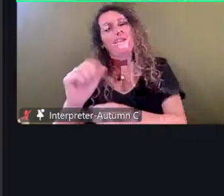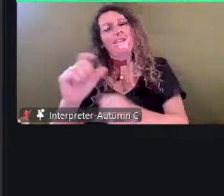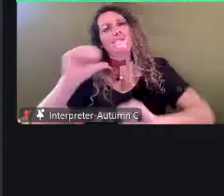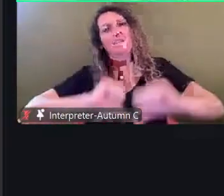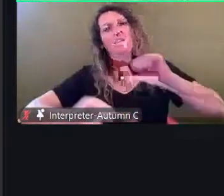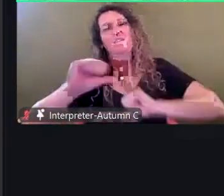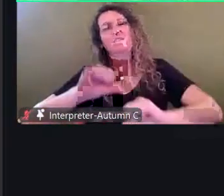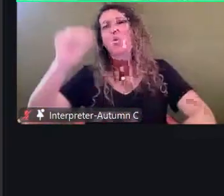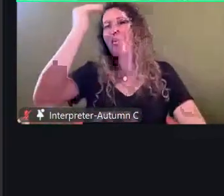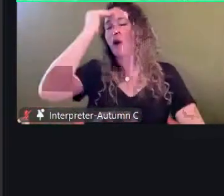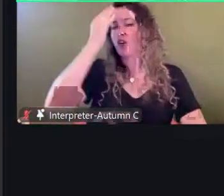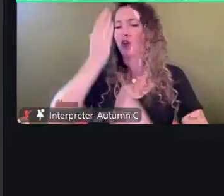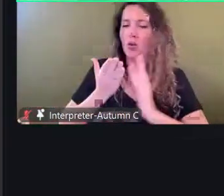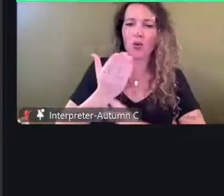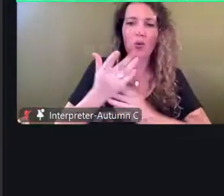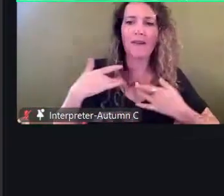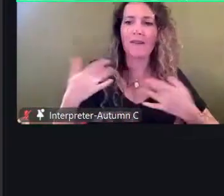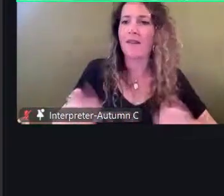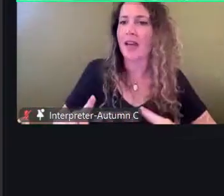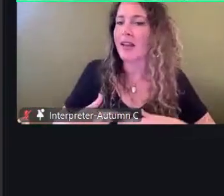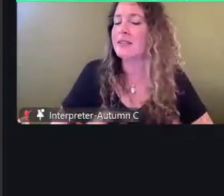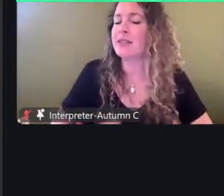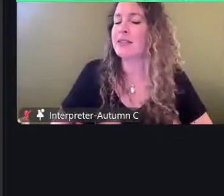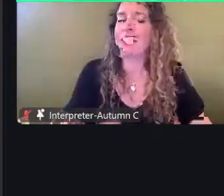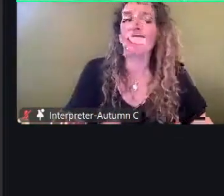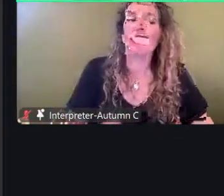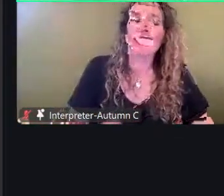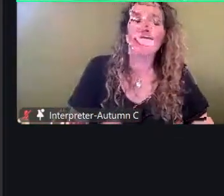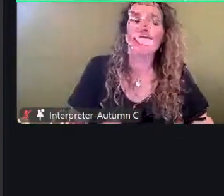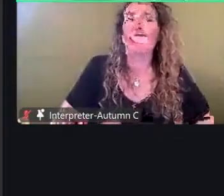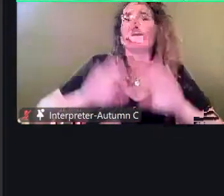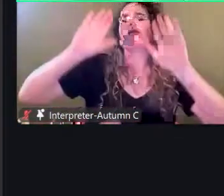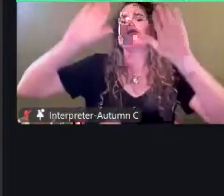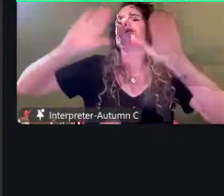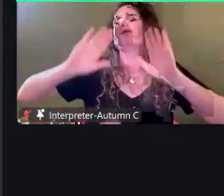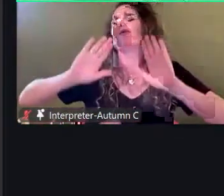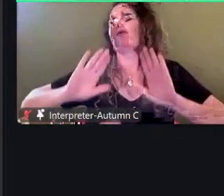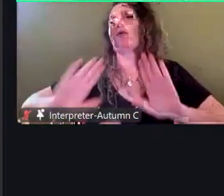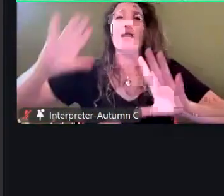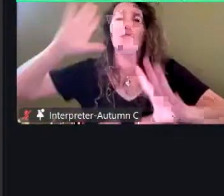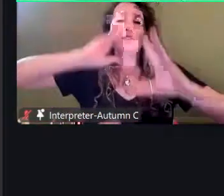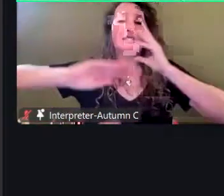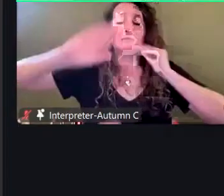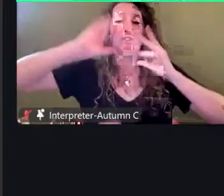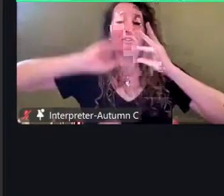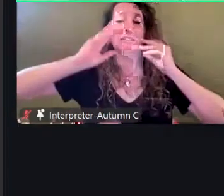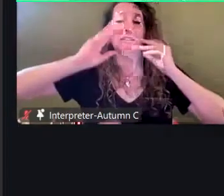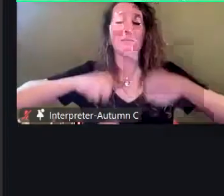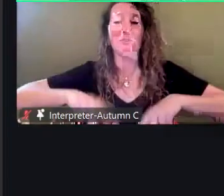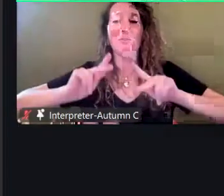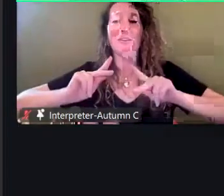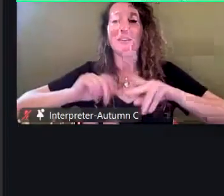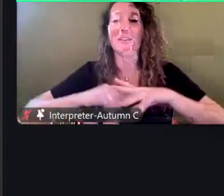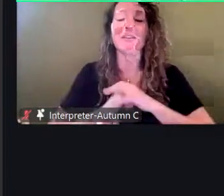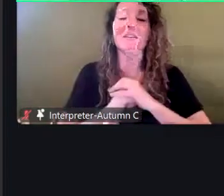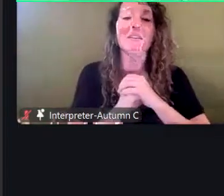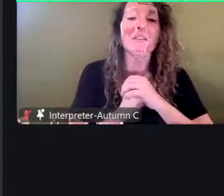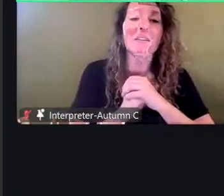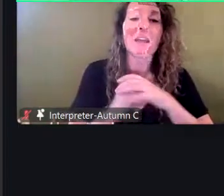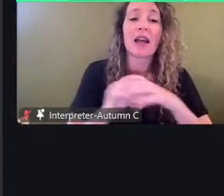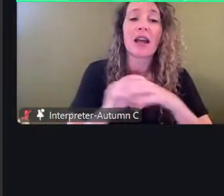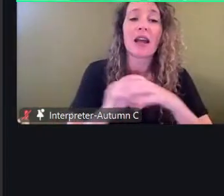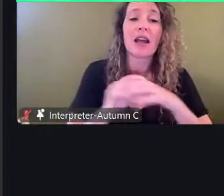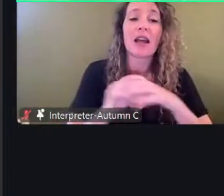through events. Like this is just absolutely an incredible experience and opportunity, and to